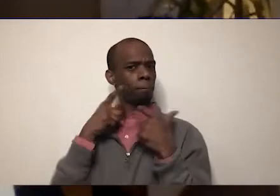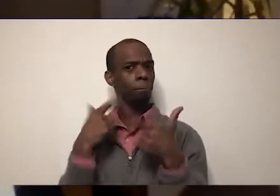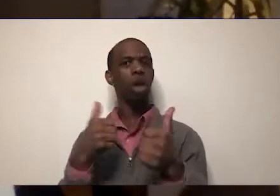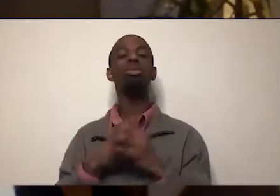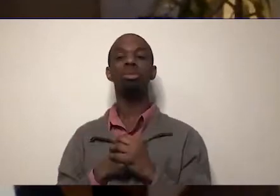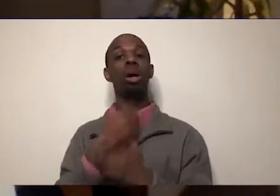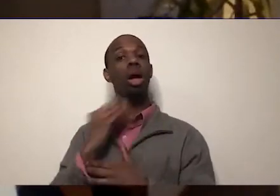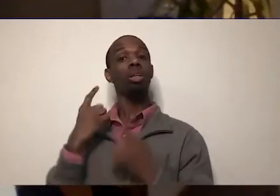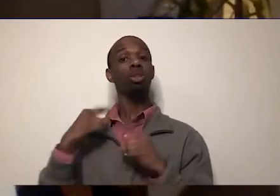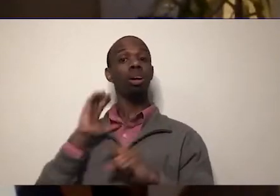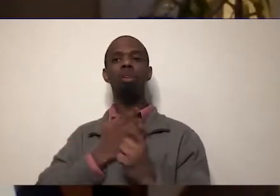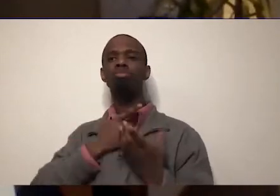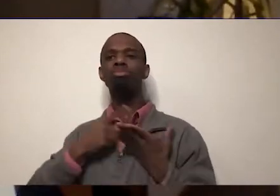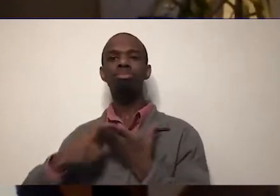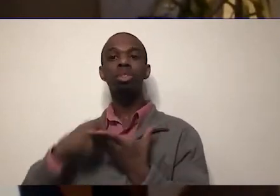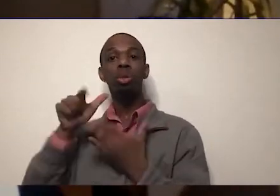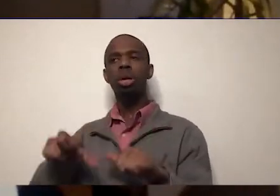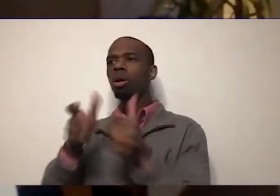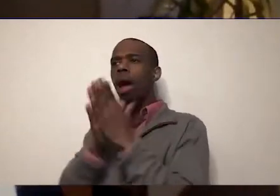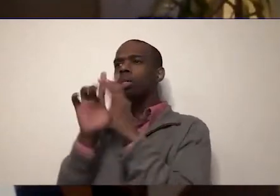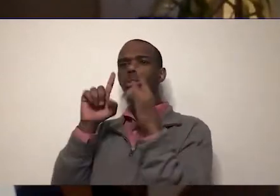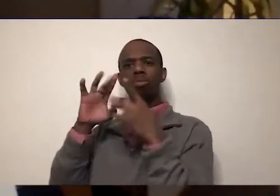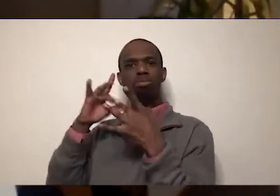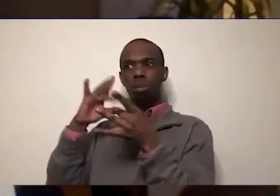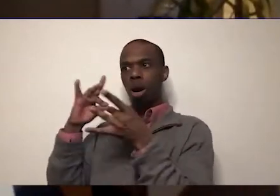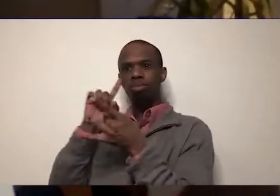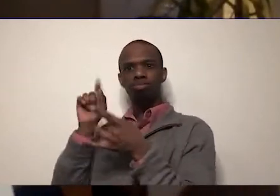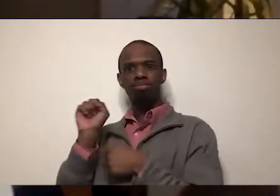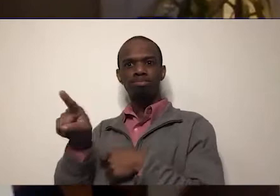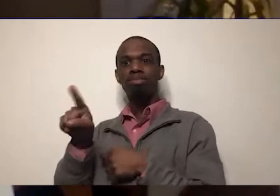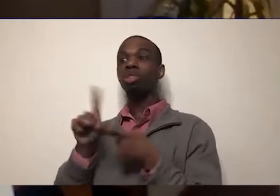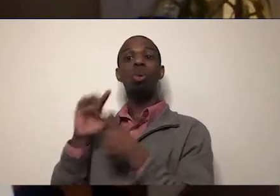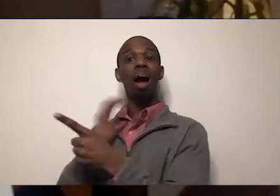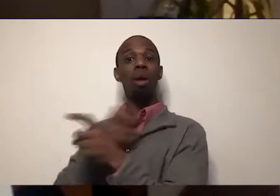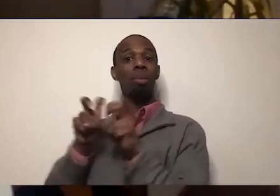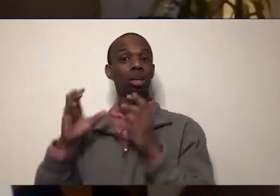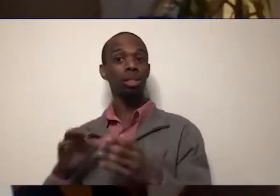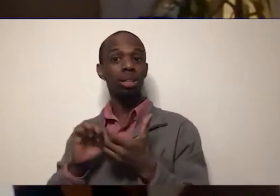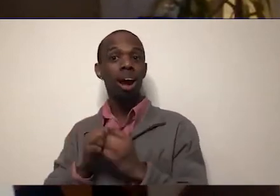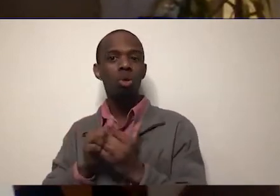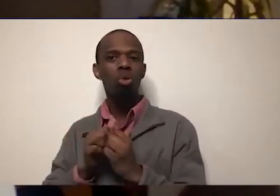window, and we will try to get to most of them towards the end of the conversation.